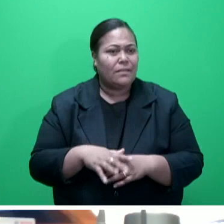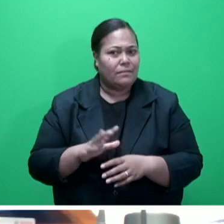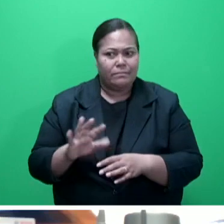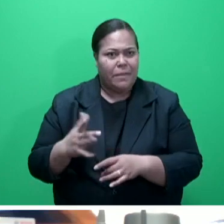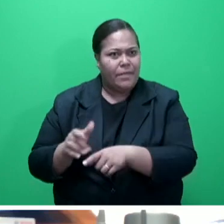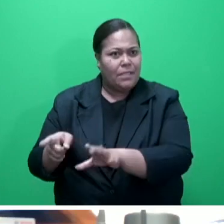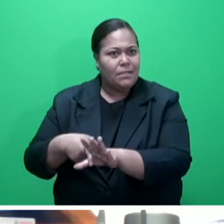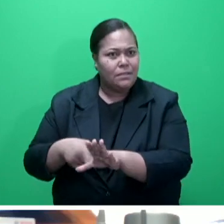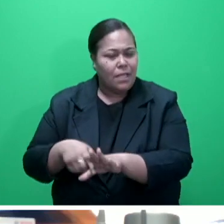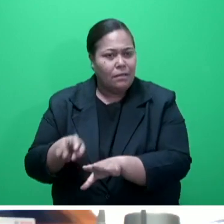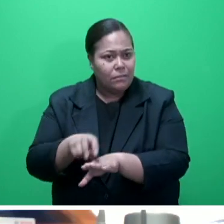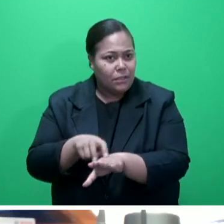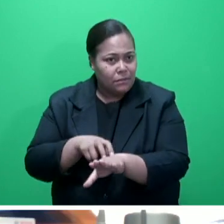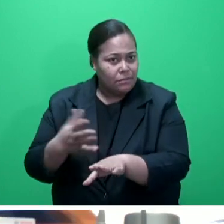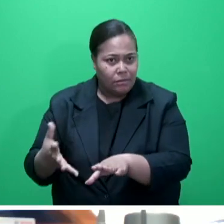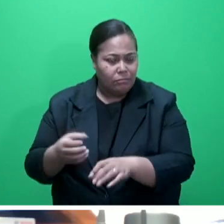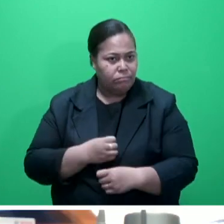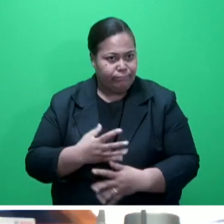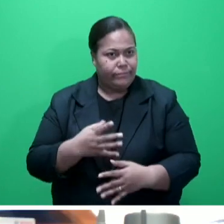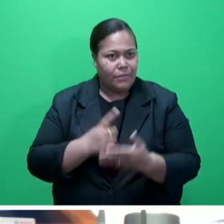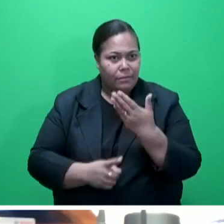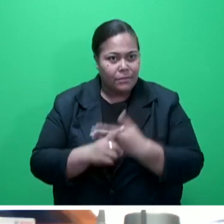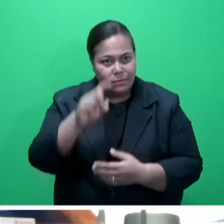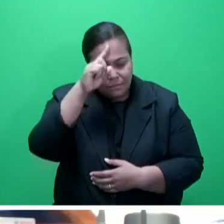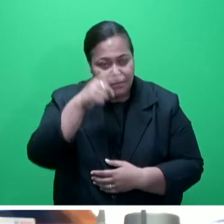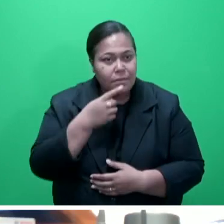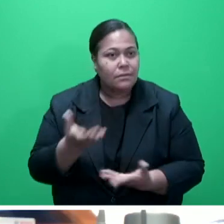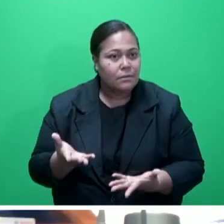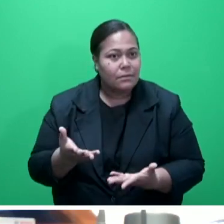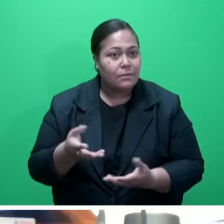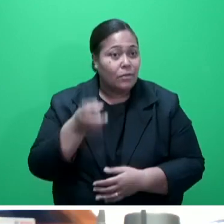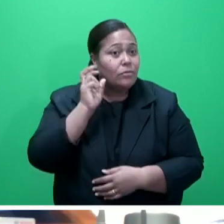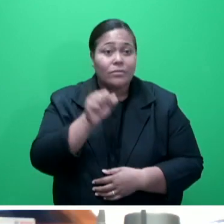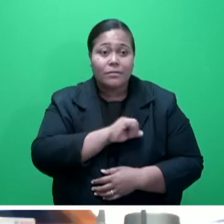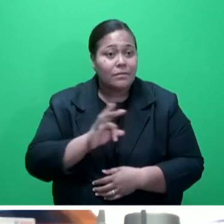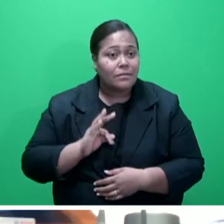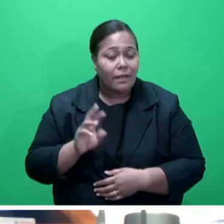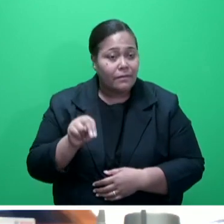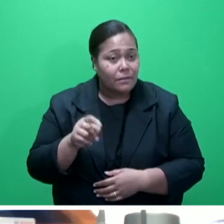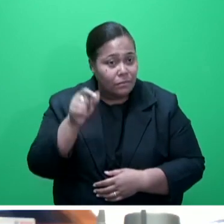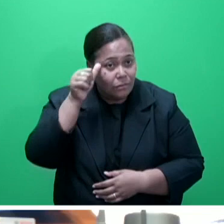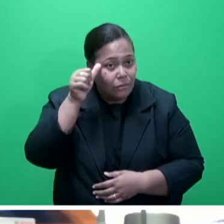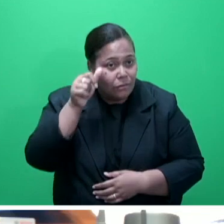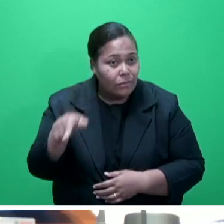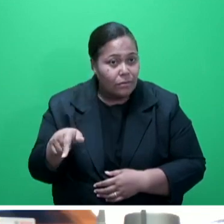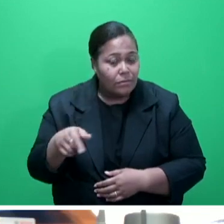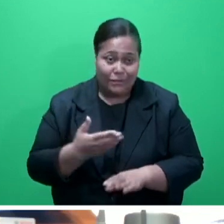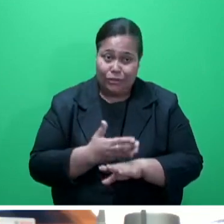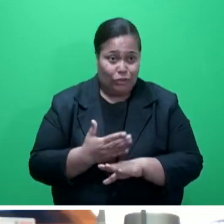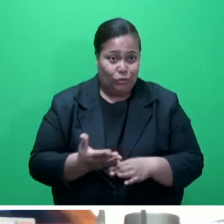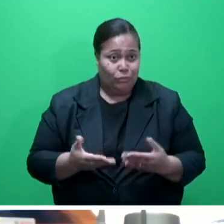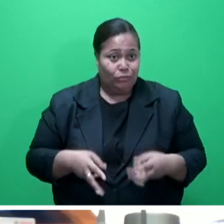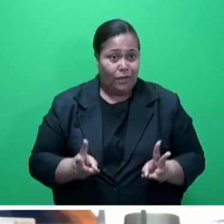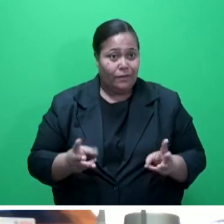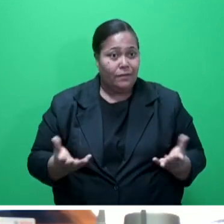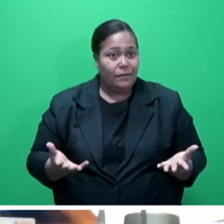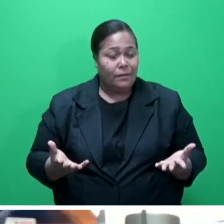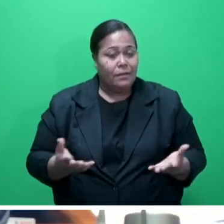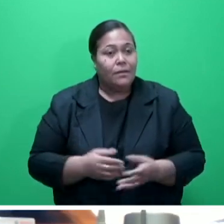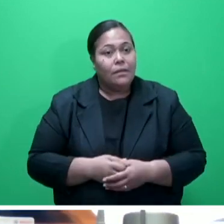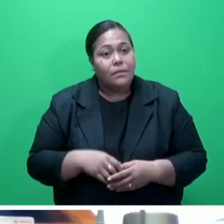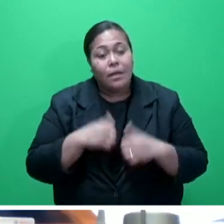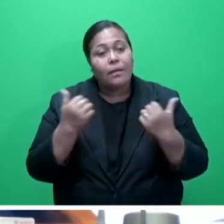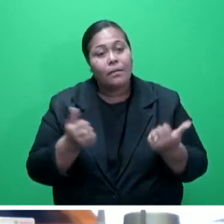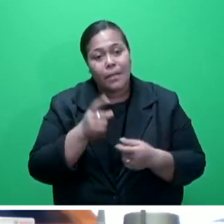attack. So these are some of the operational challenges, Mr. Speaker, sir, or the new norm. And many people are now talking